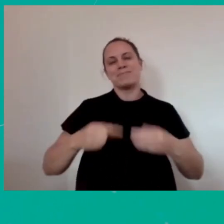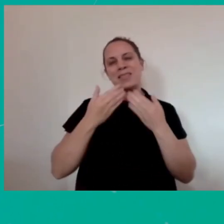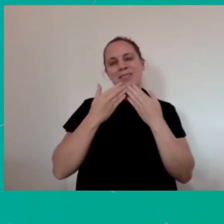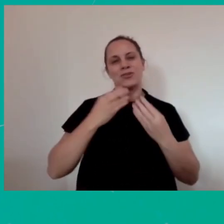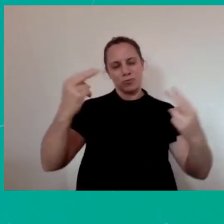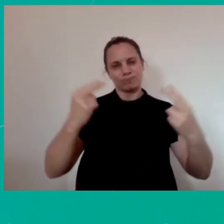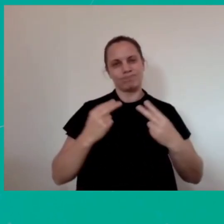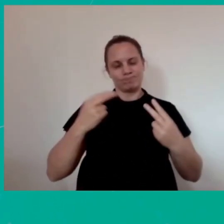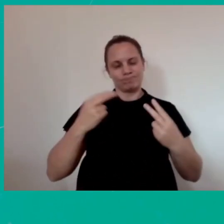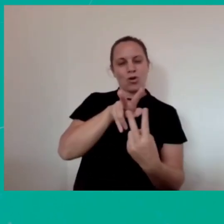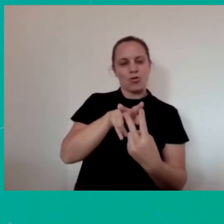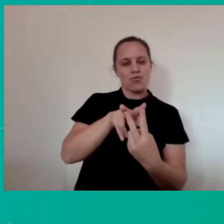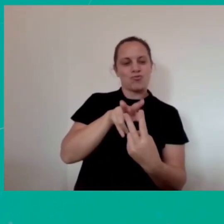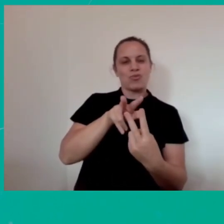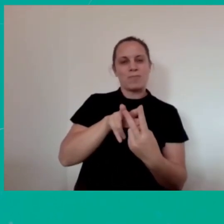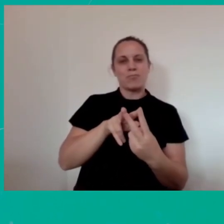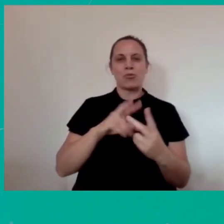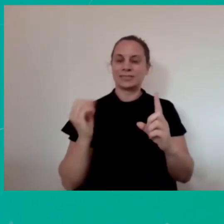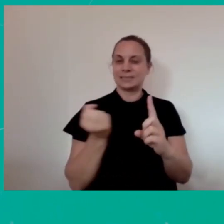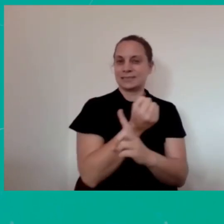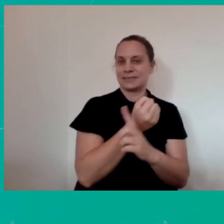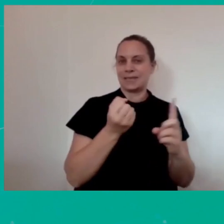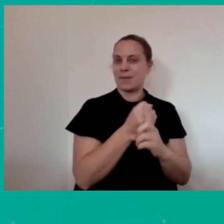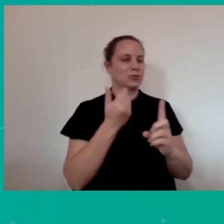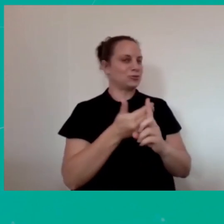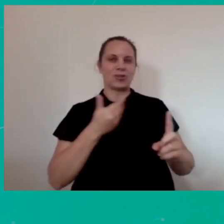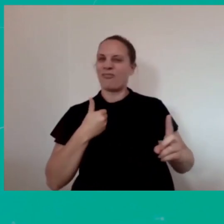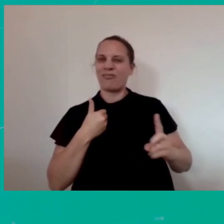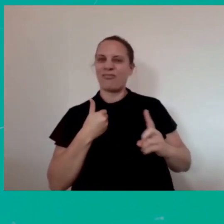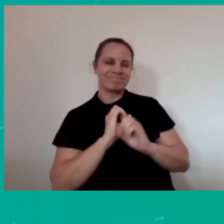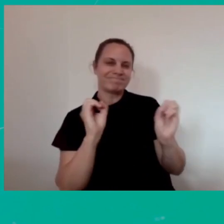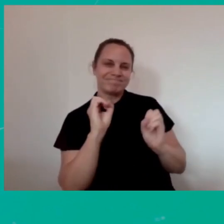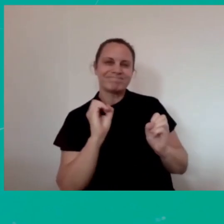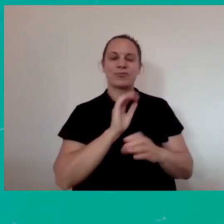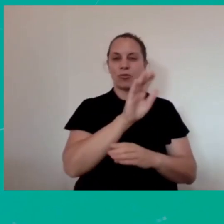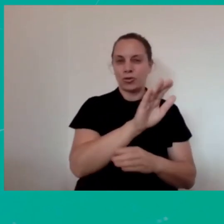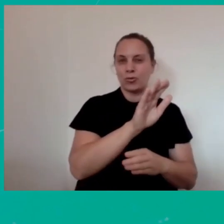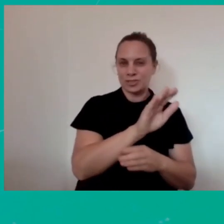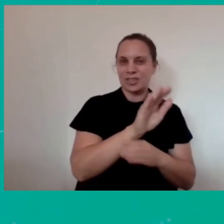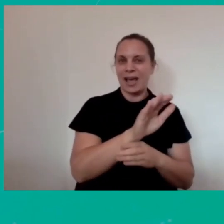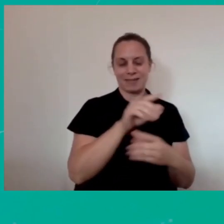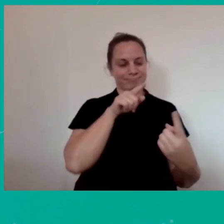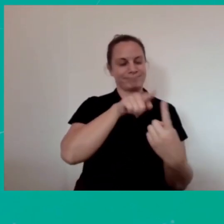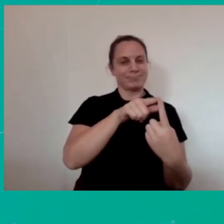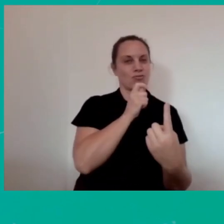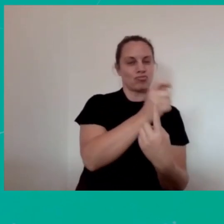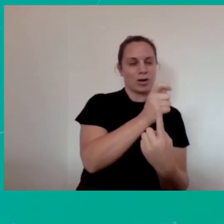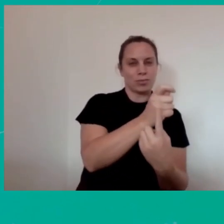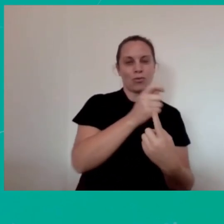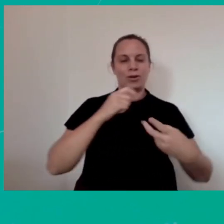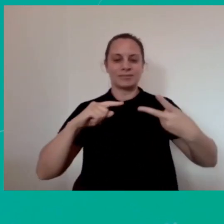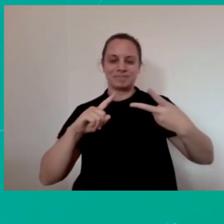for violence and abuse free future. Whakamahi a te tūkino kore I nāia nei, a muri ake nei.